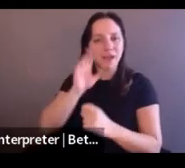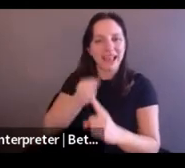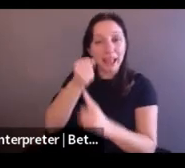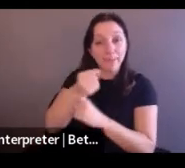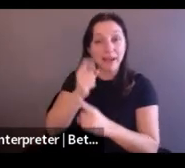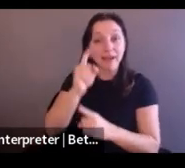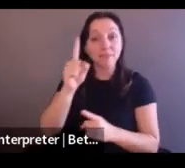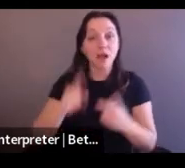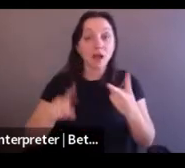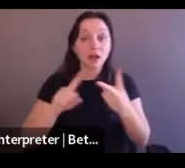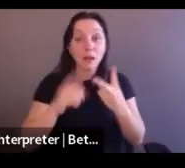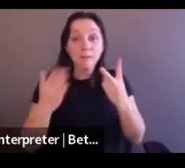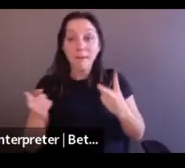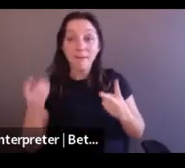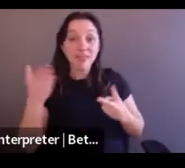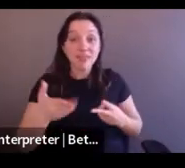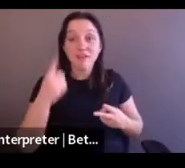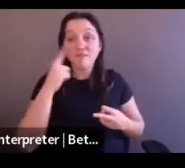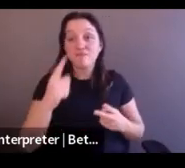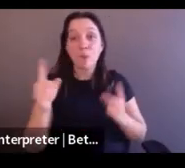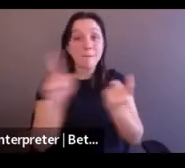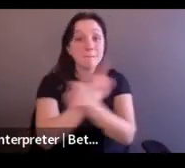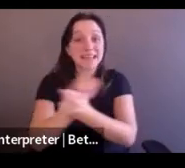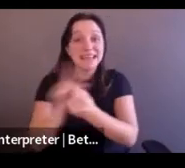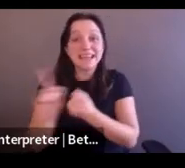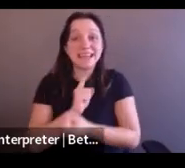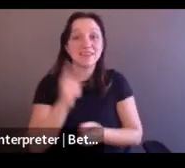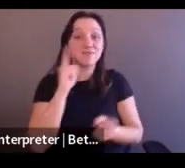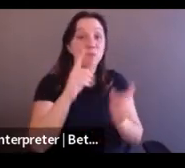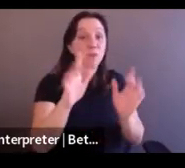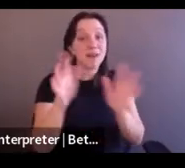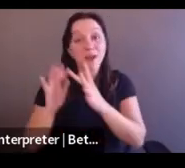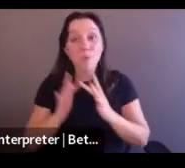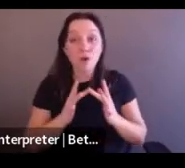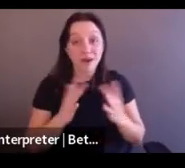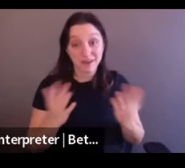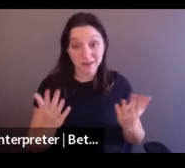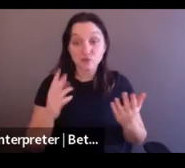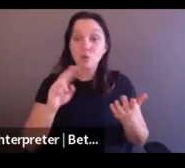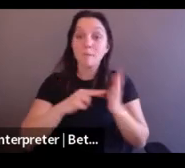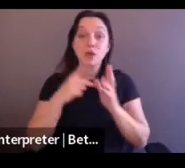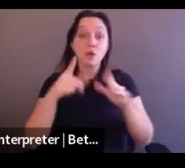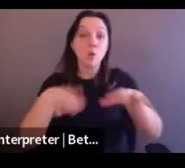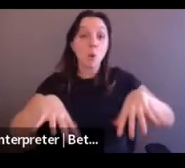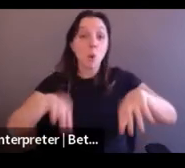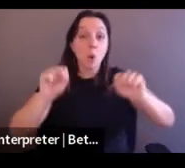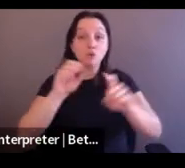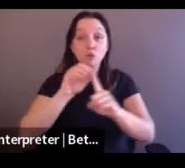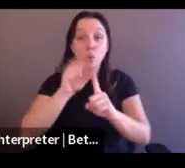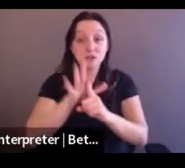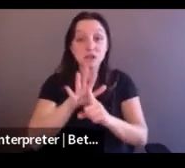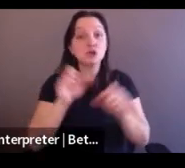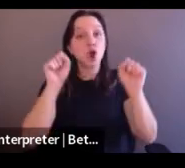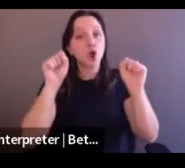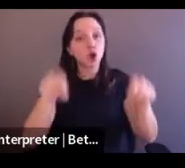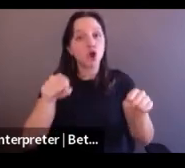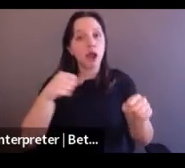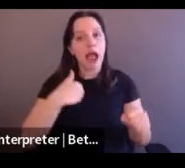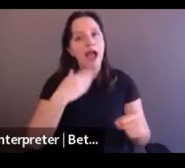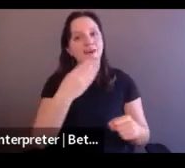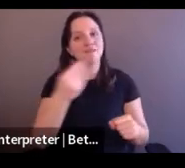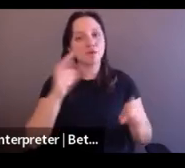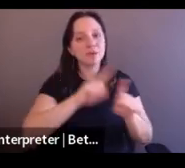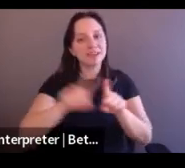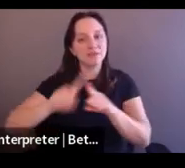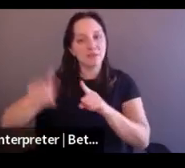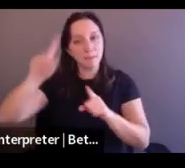people, to network. So, you know, the orientation could serve a couple different purposes. It might not just be about, you know, sharing information about,